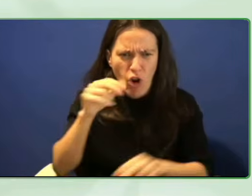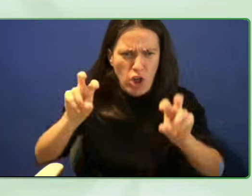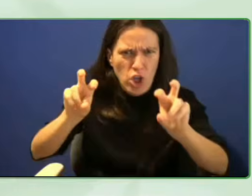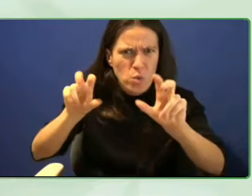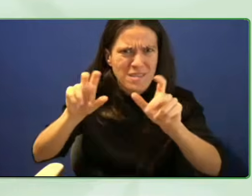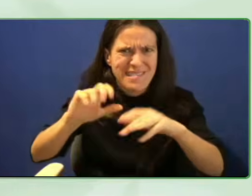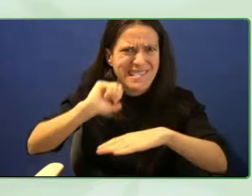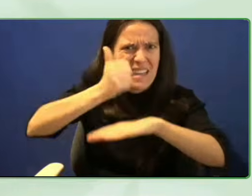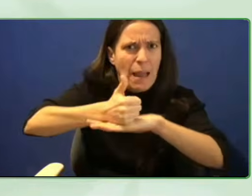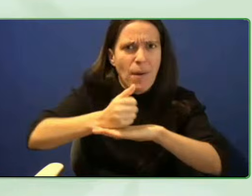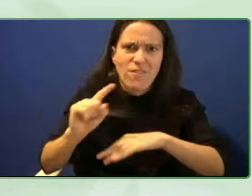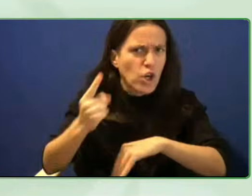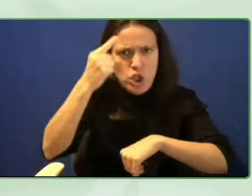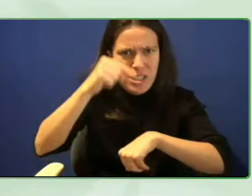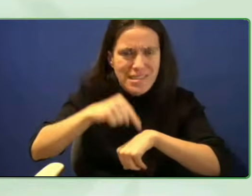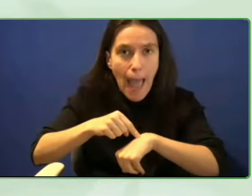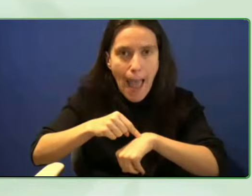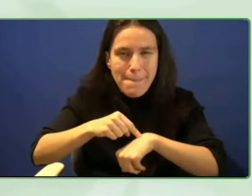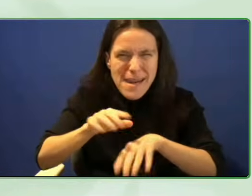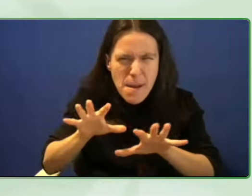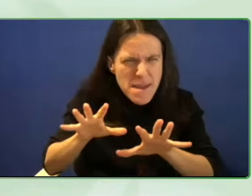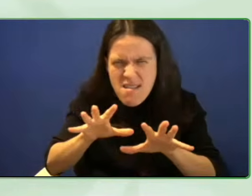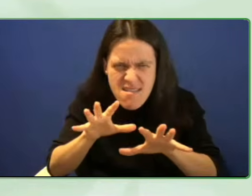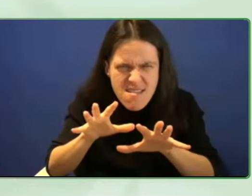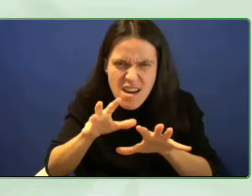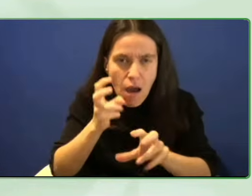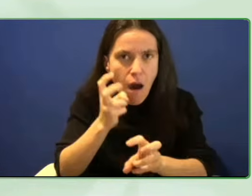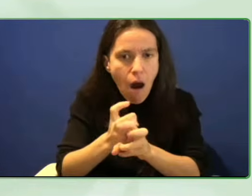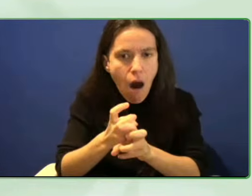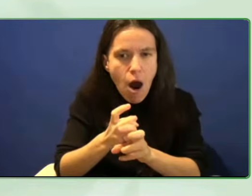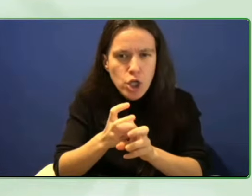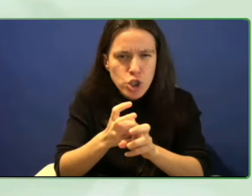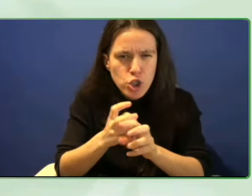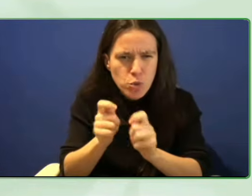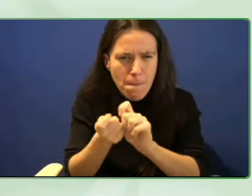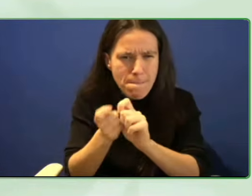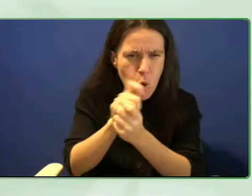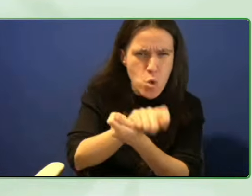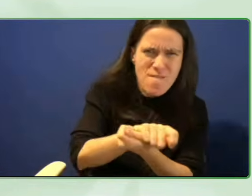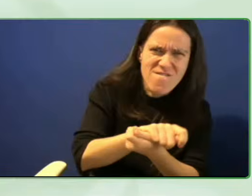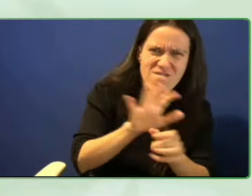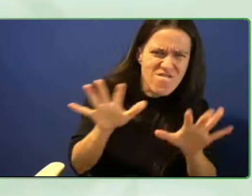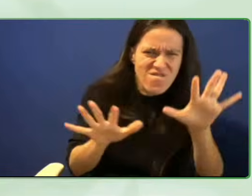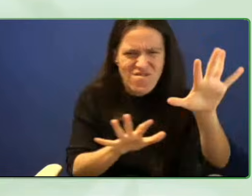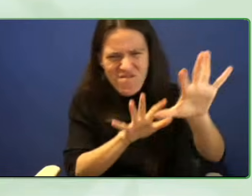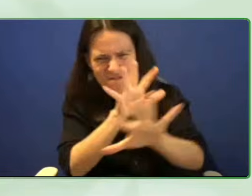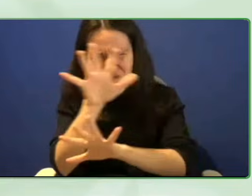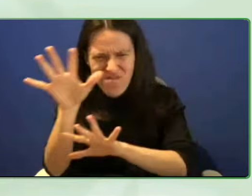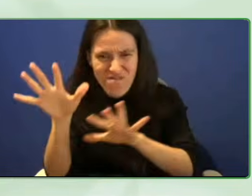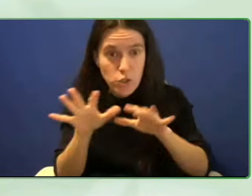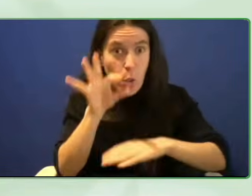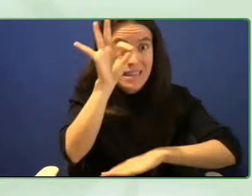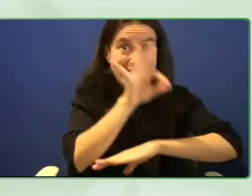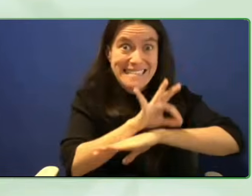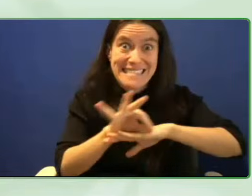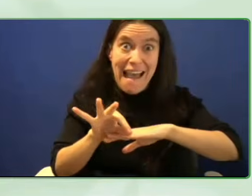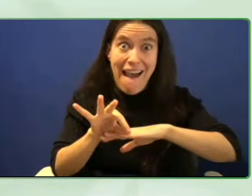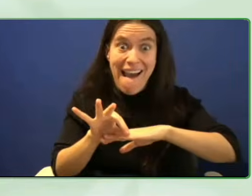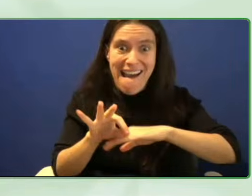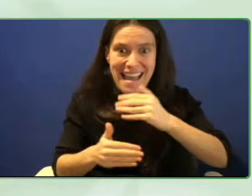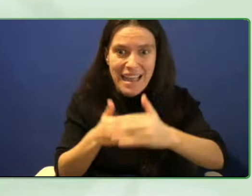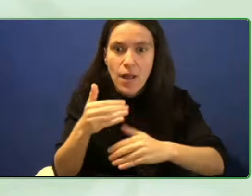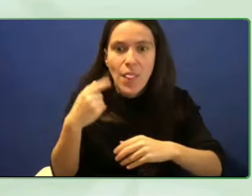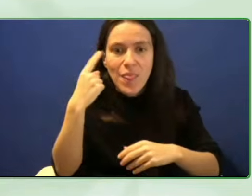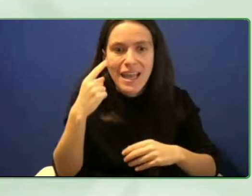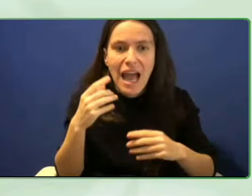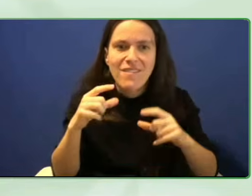time, it's going to be very difficult to move and drag that slider. So designing around those sorts of things, kind of having large clickable